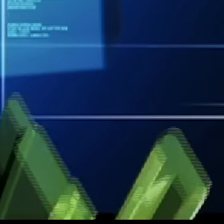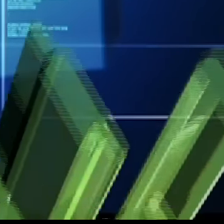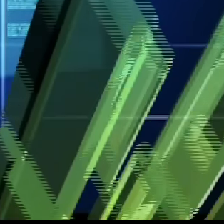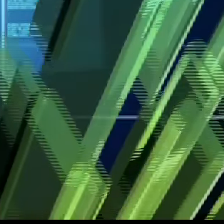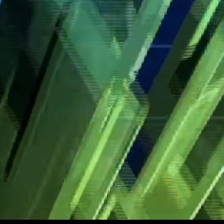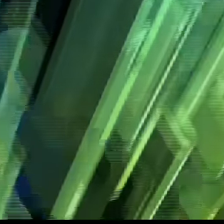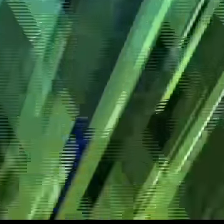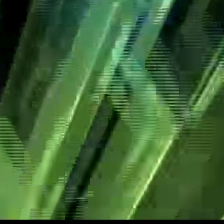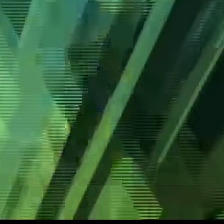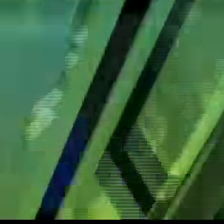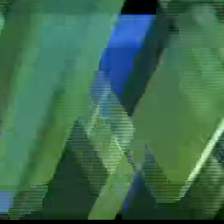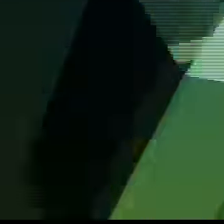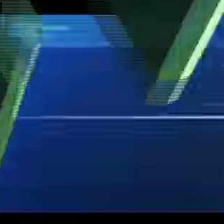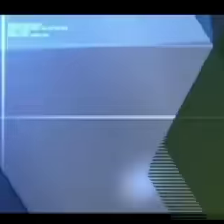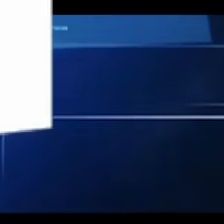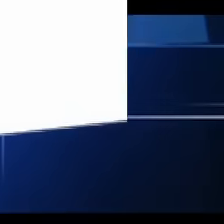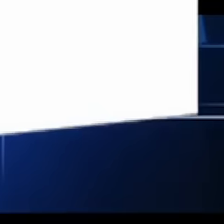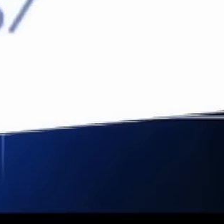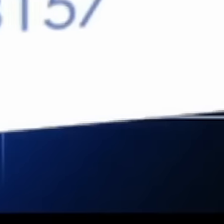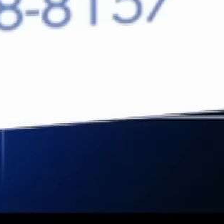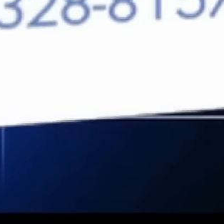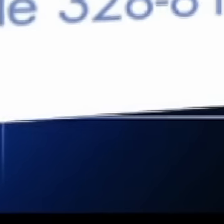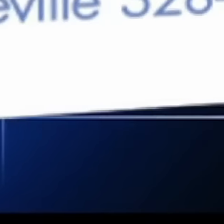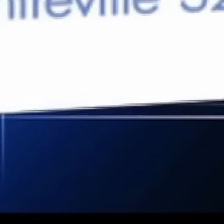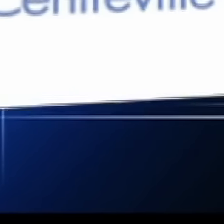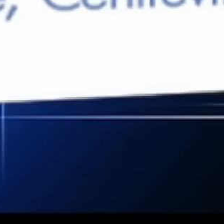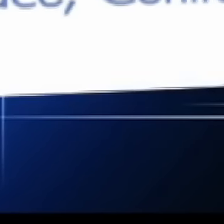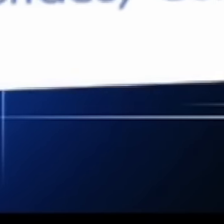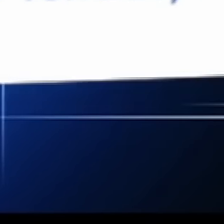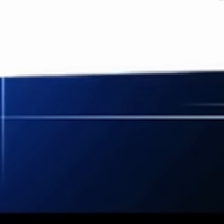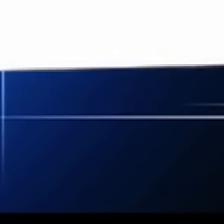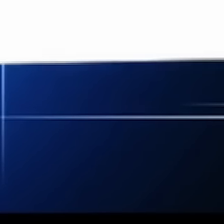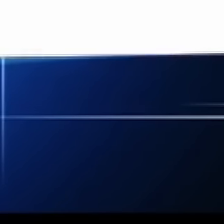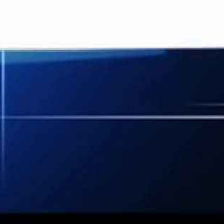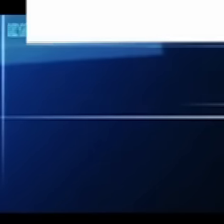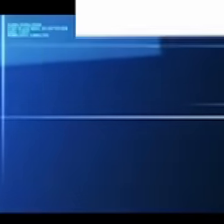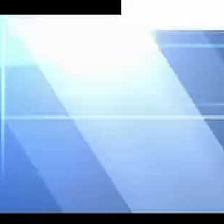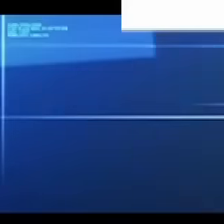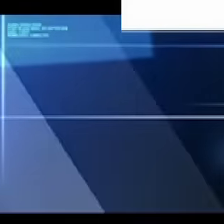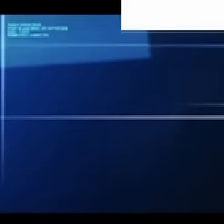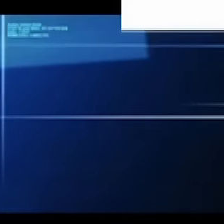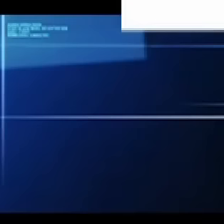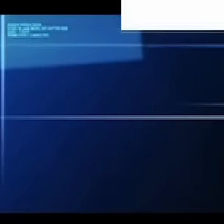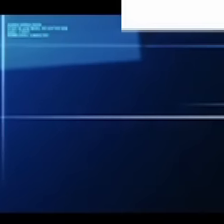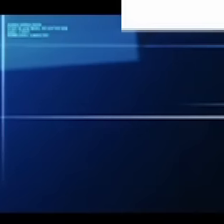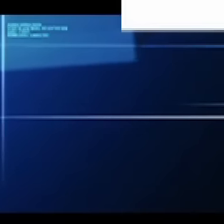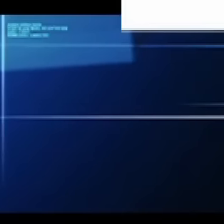ZNS Total Sports, brought to you by Fourth Terrace Diagnostic Center.